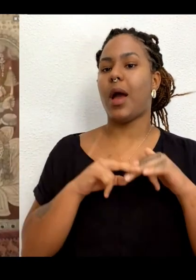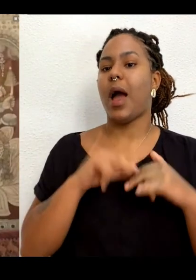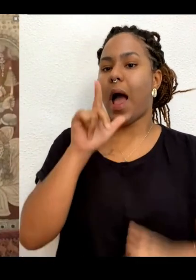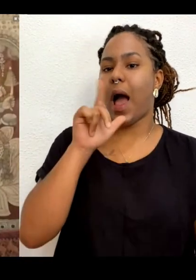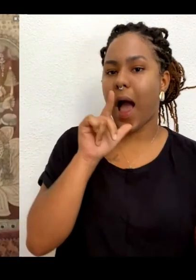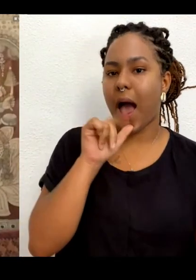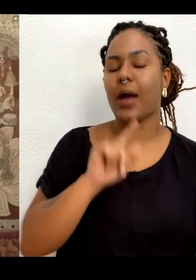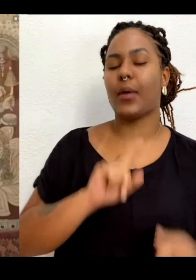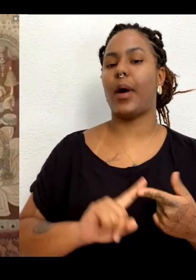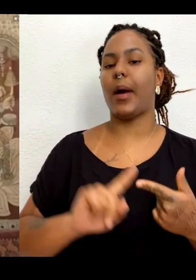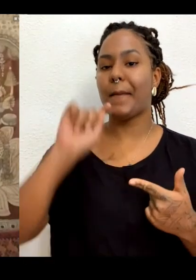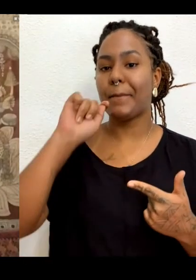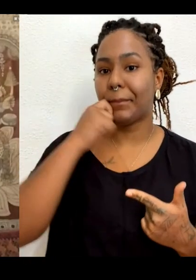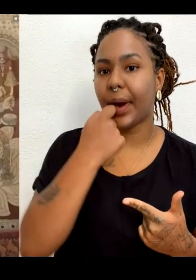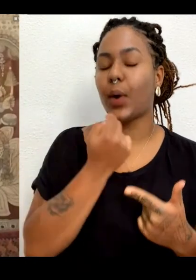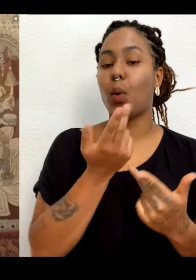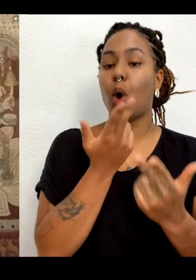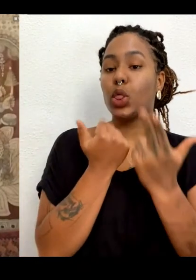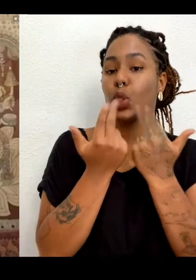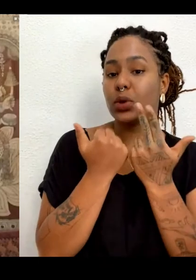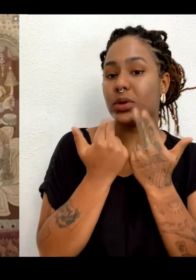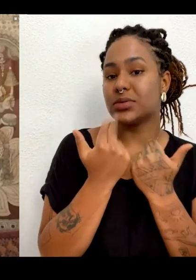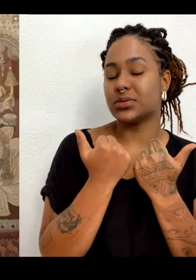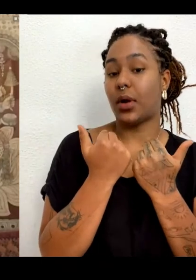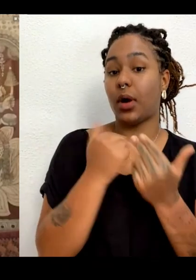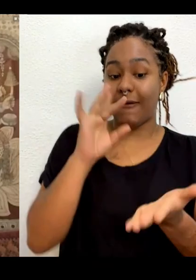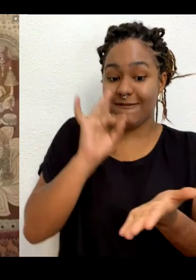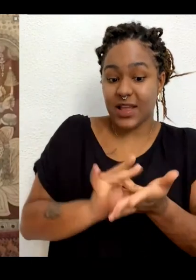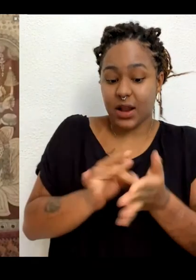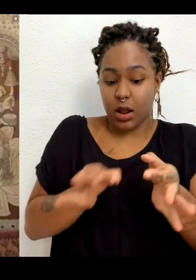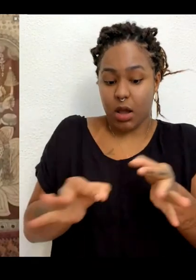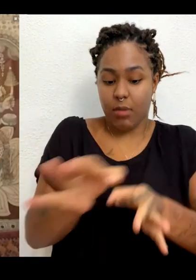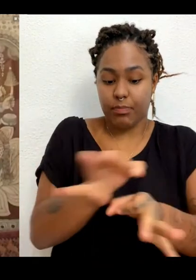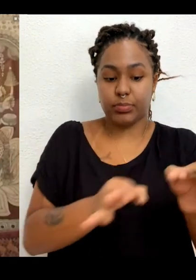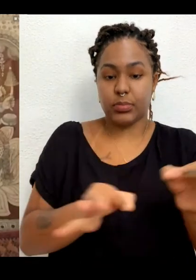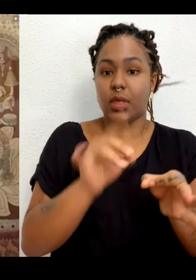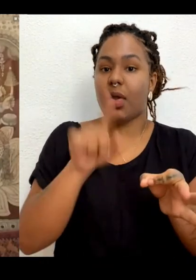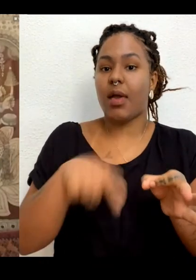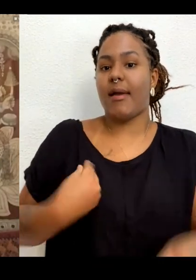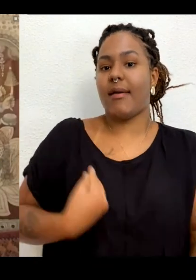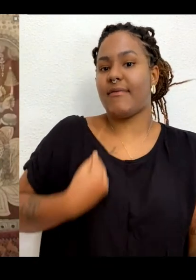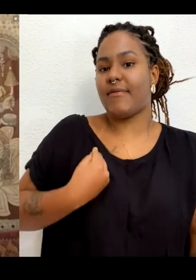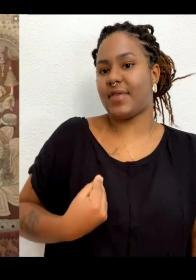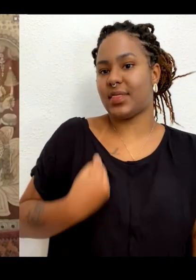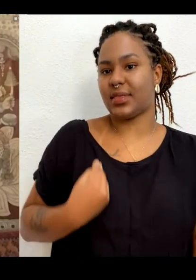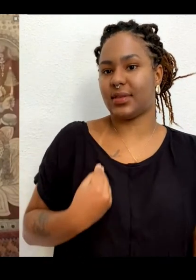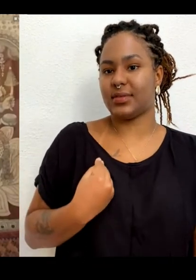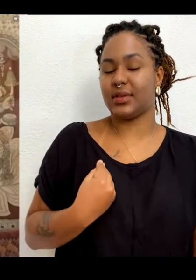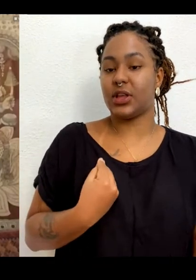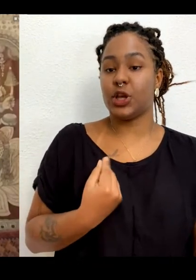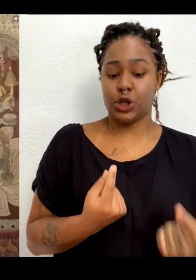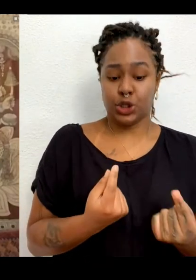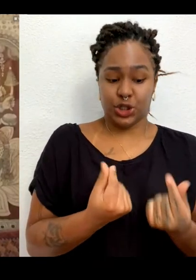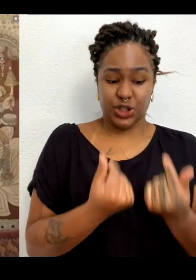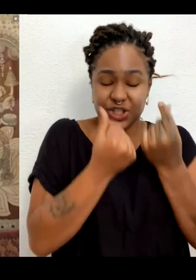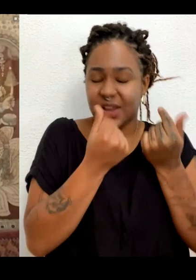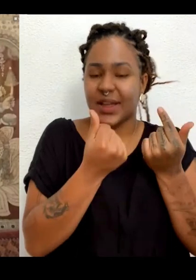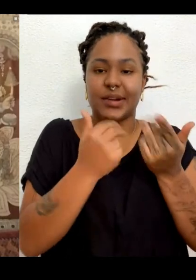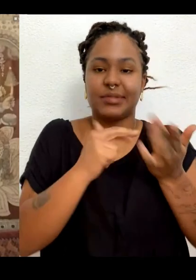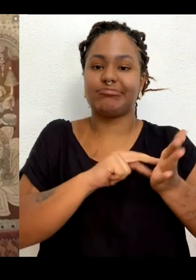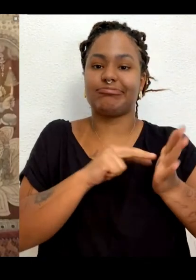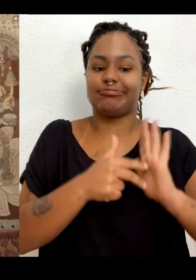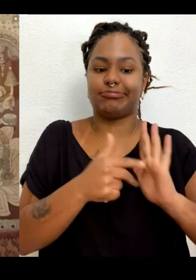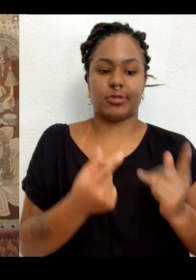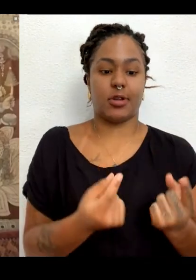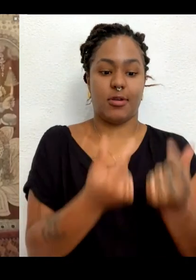currencies are the currencies of life money is not a currency of Life money is a measure of trade